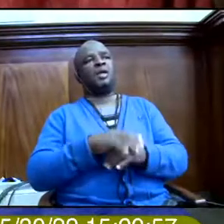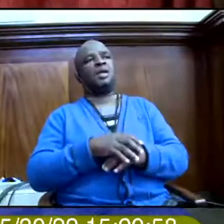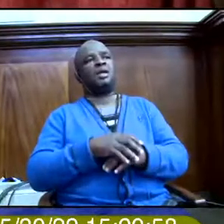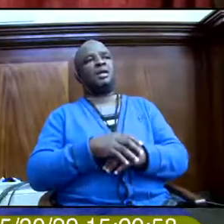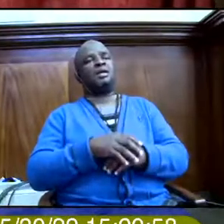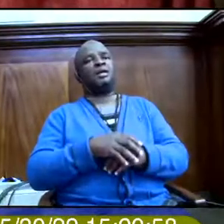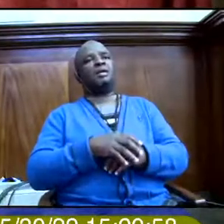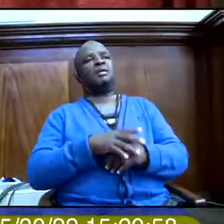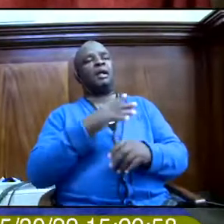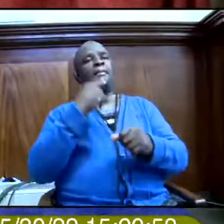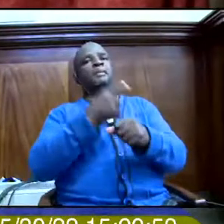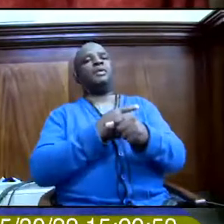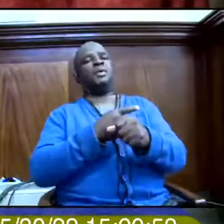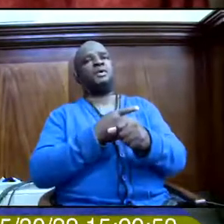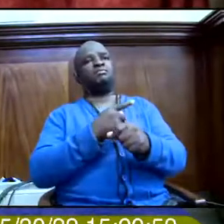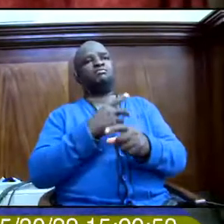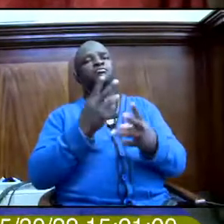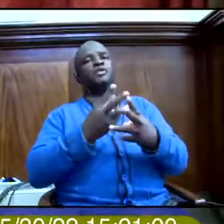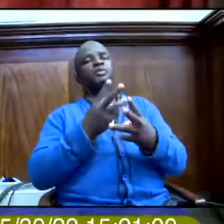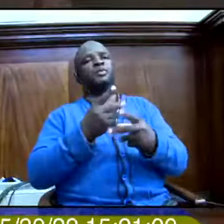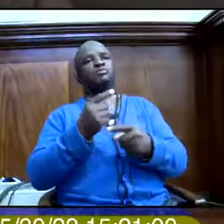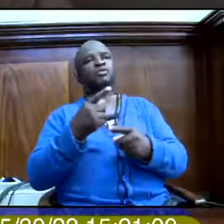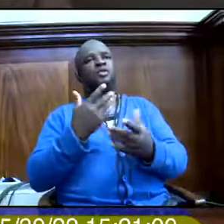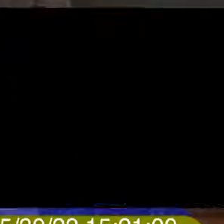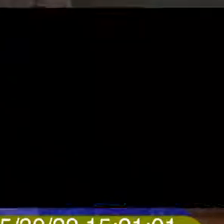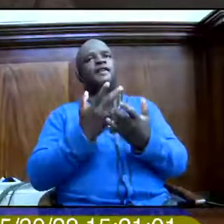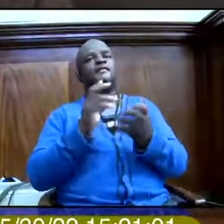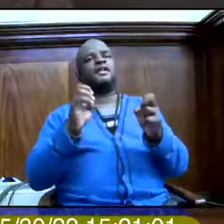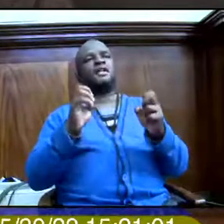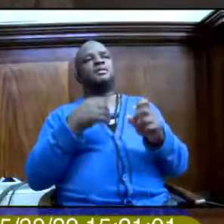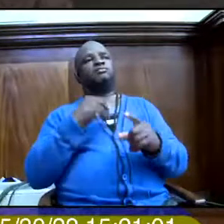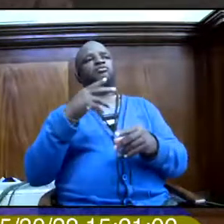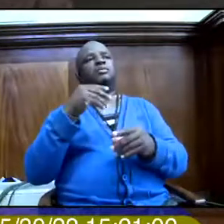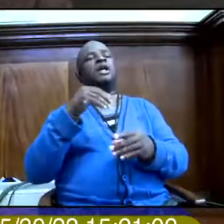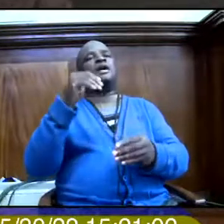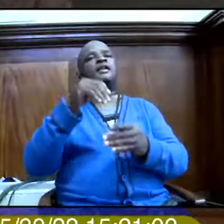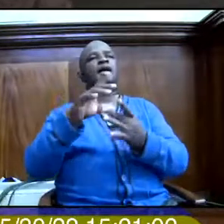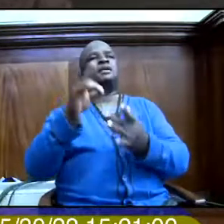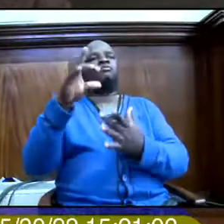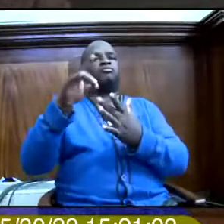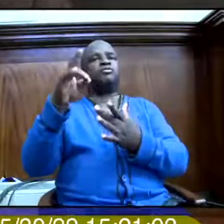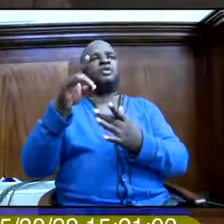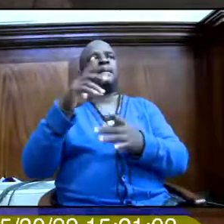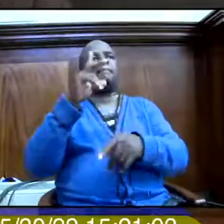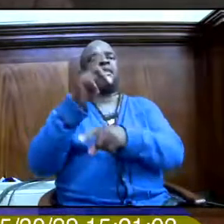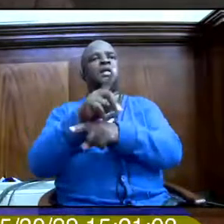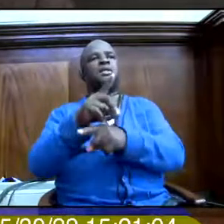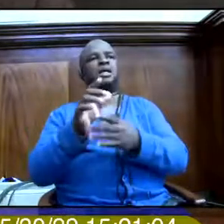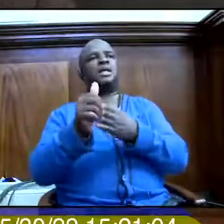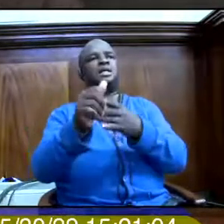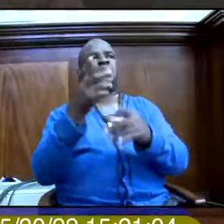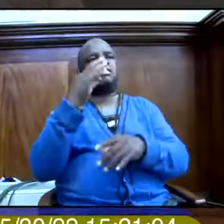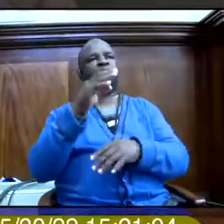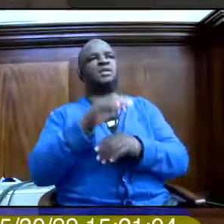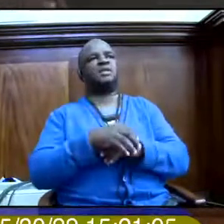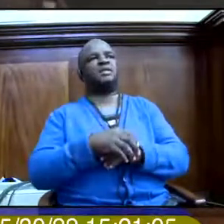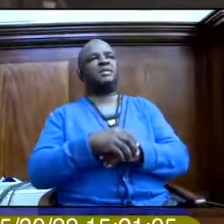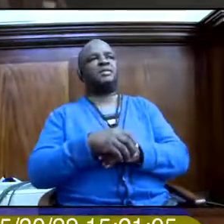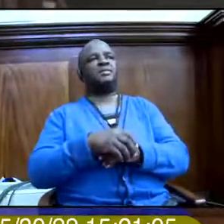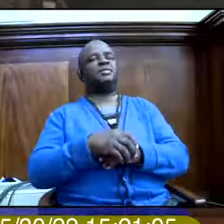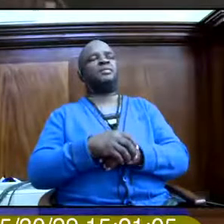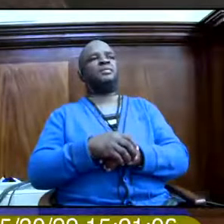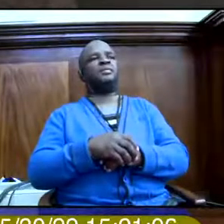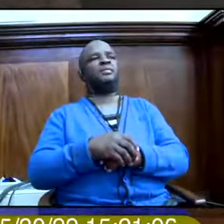is the power of our people to freely elect a party to lead government unfortunately